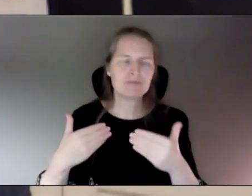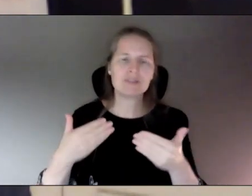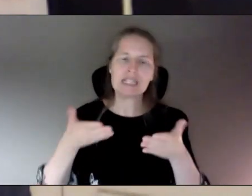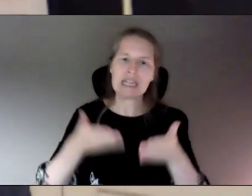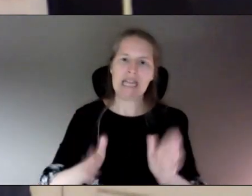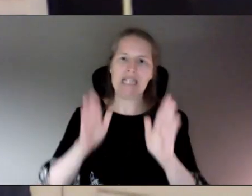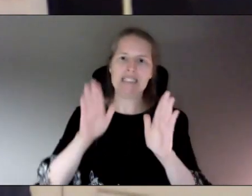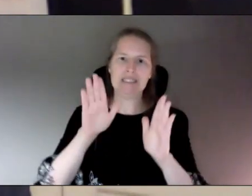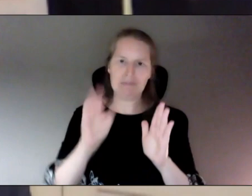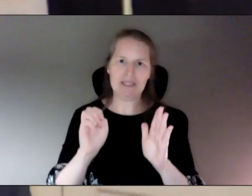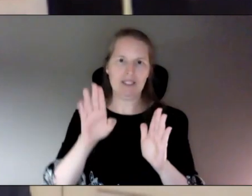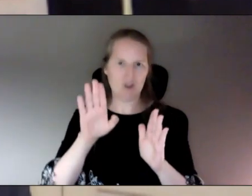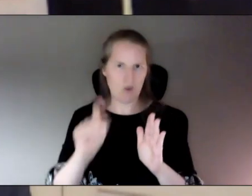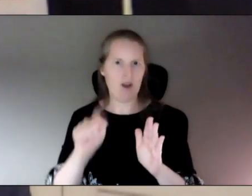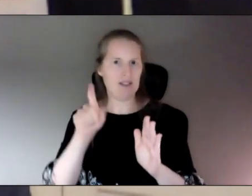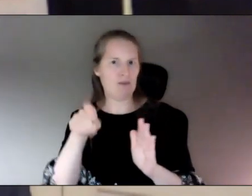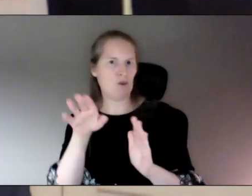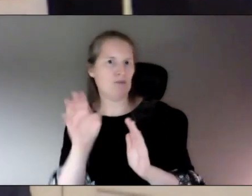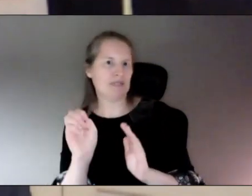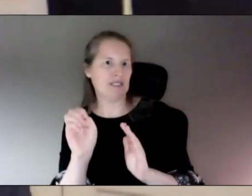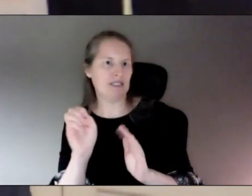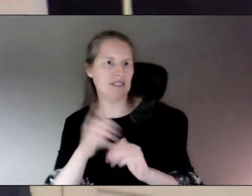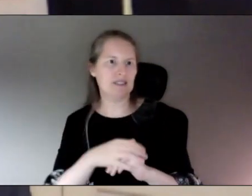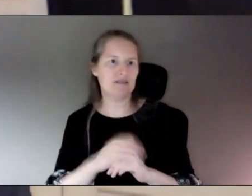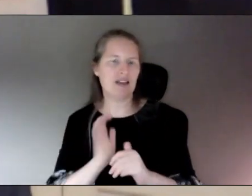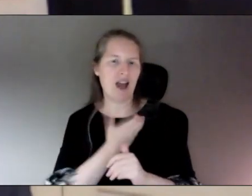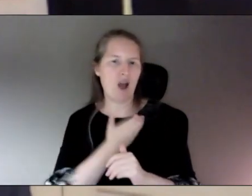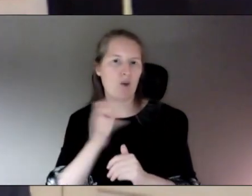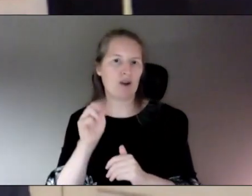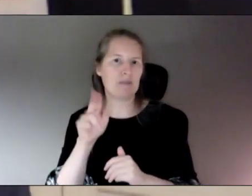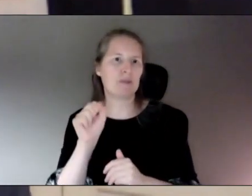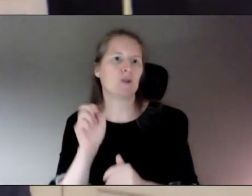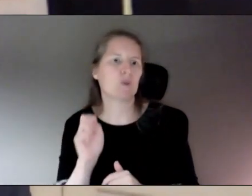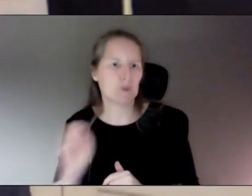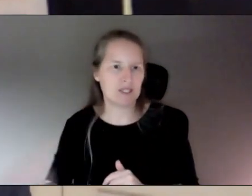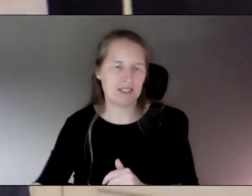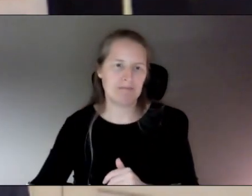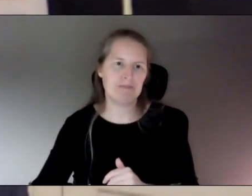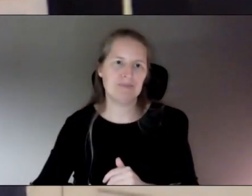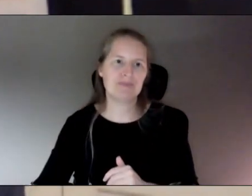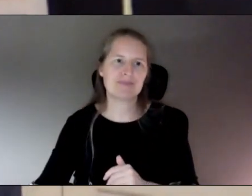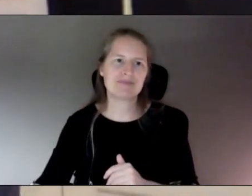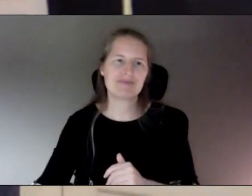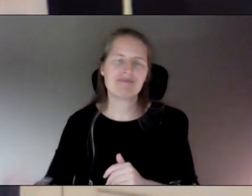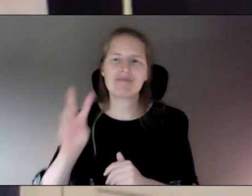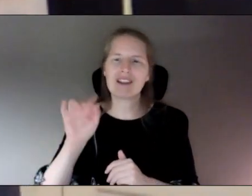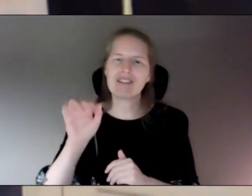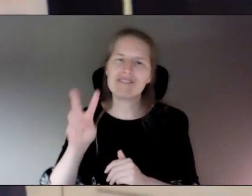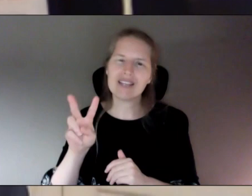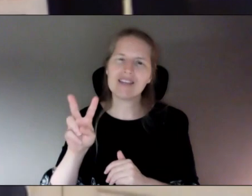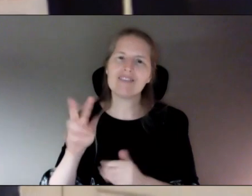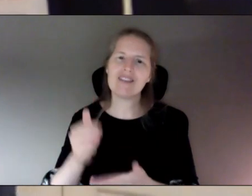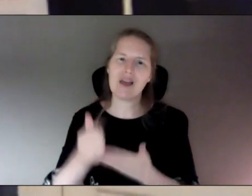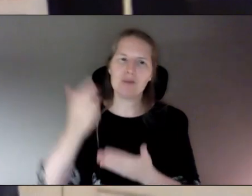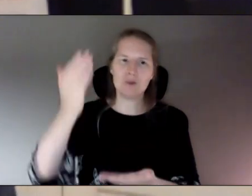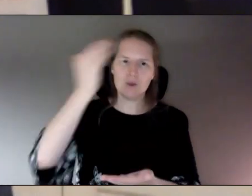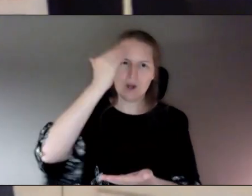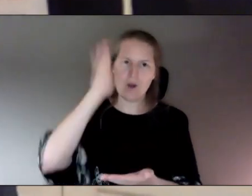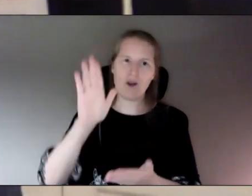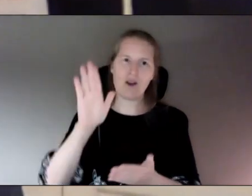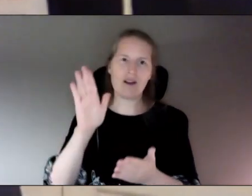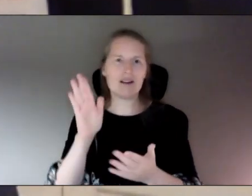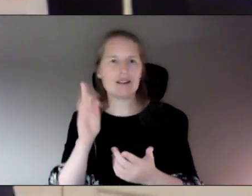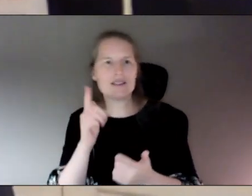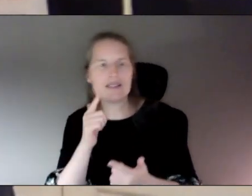what it is always meant to be, our muse. Viv makes you know, through a smile, through a tear,